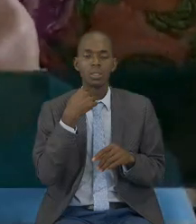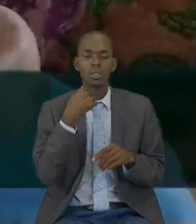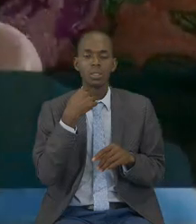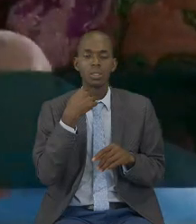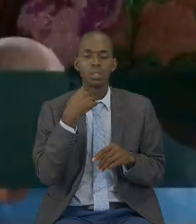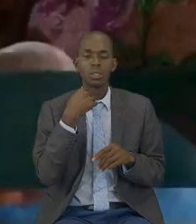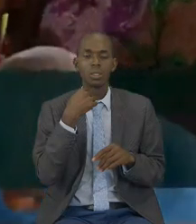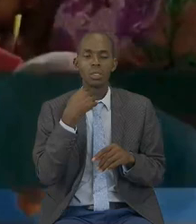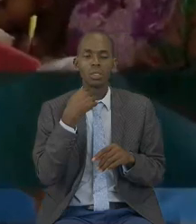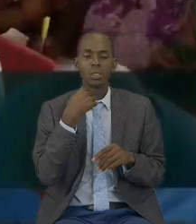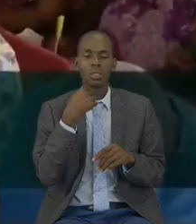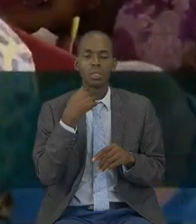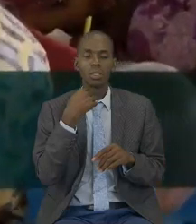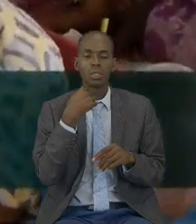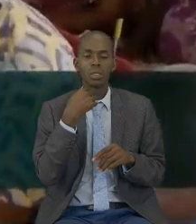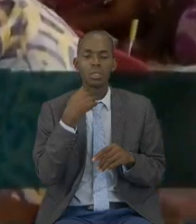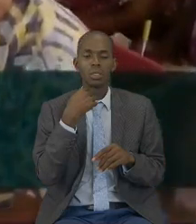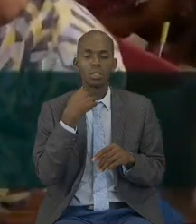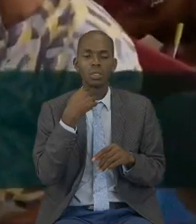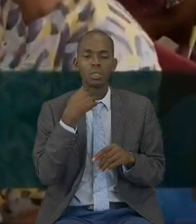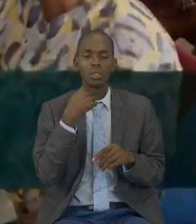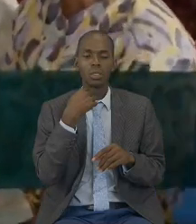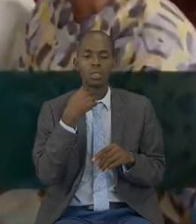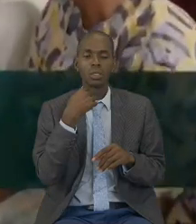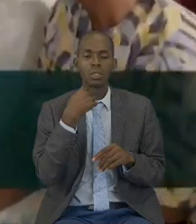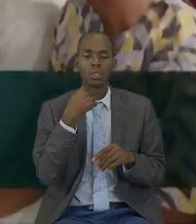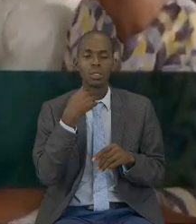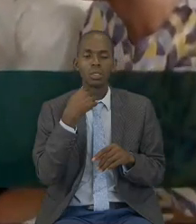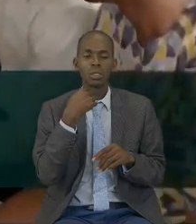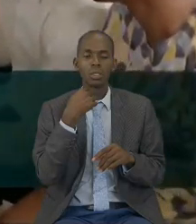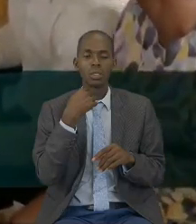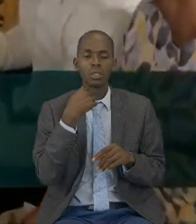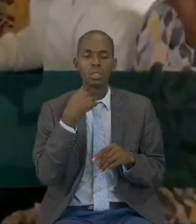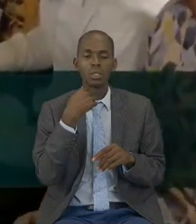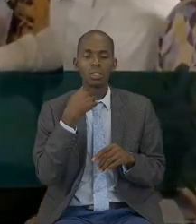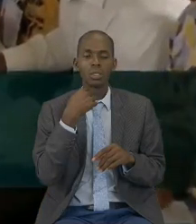divine presence. Look at Exodus chapter 33, and we're